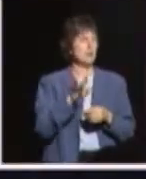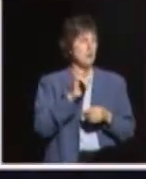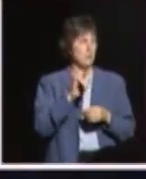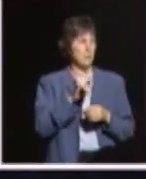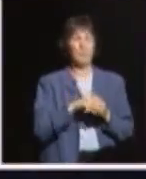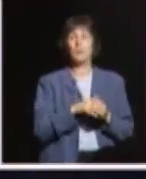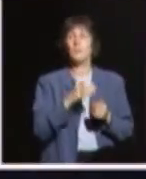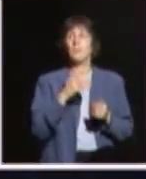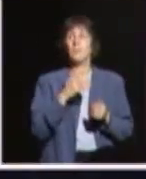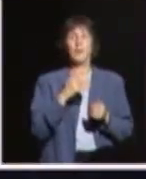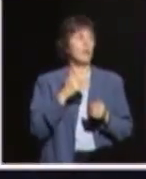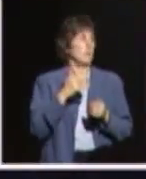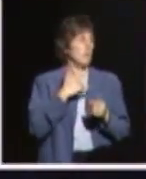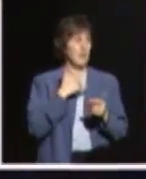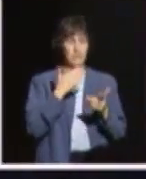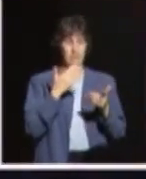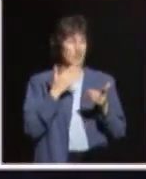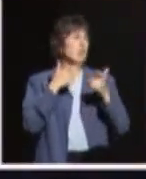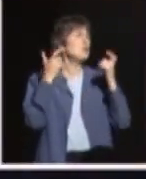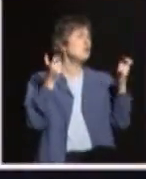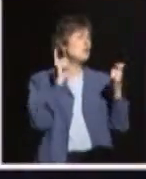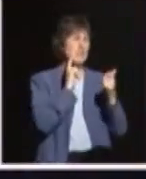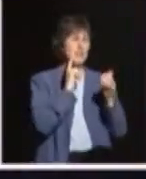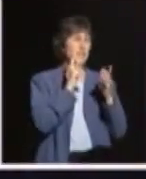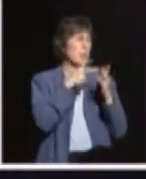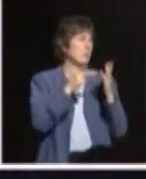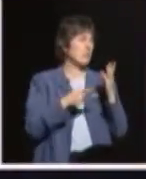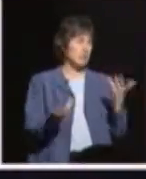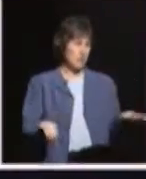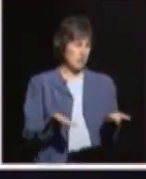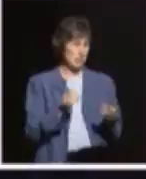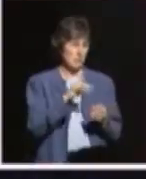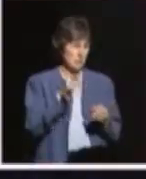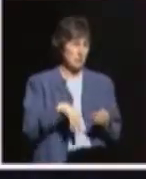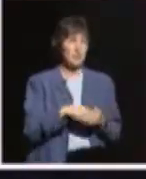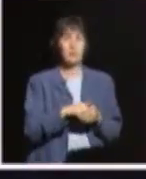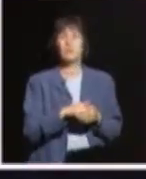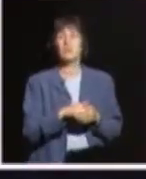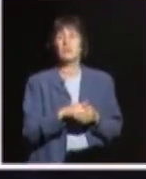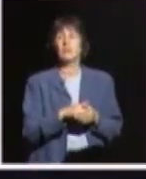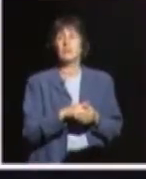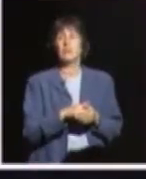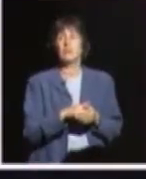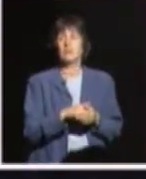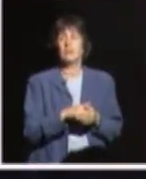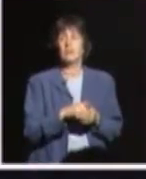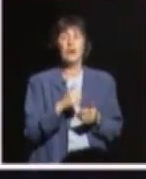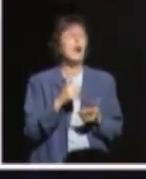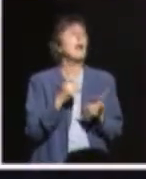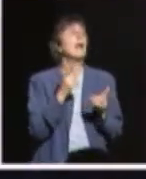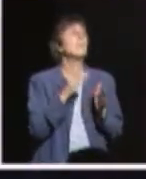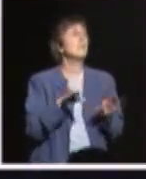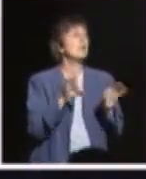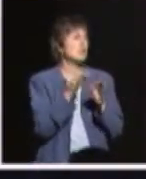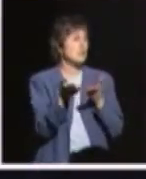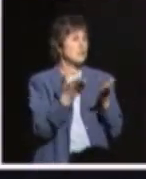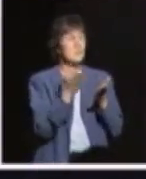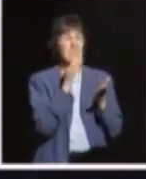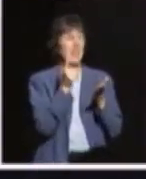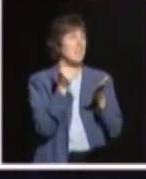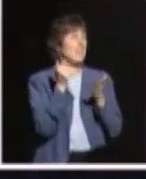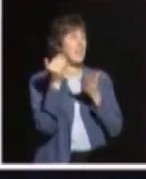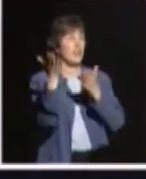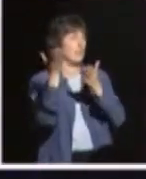where we have a per capita deaf population that's very, very large, we have some essential services that aren't even available to